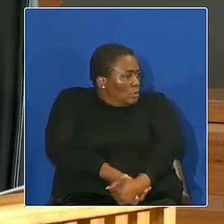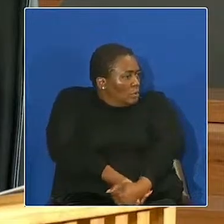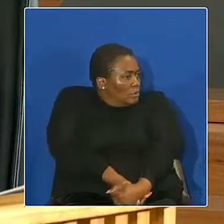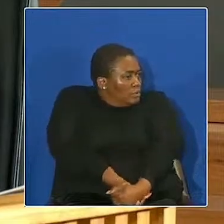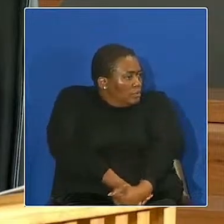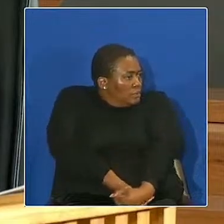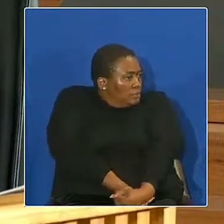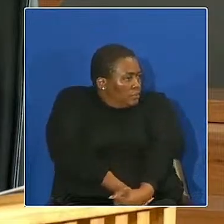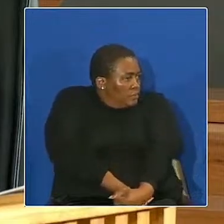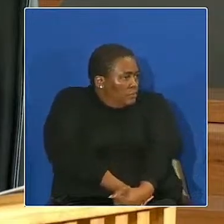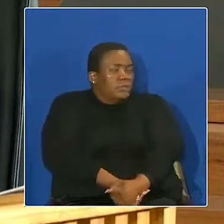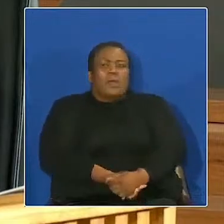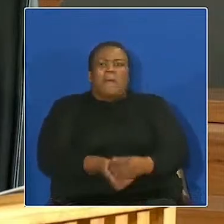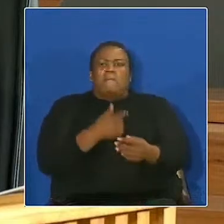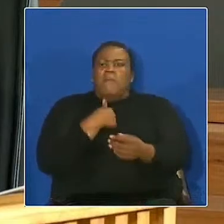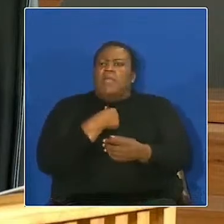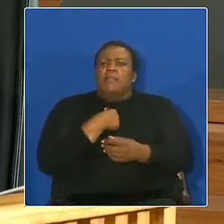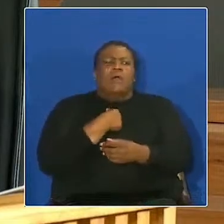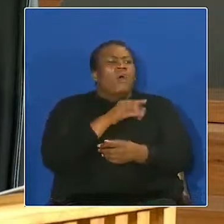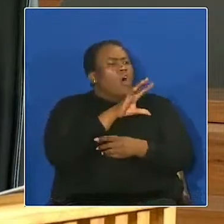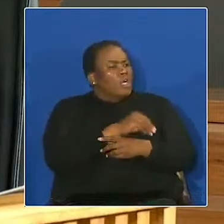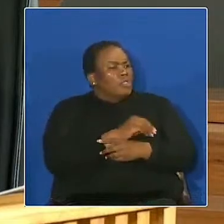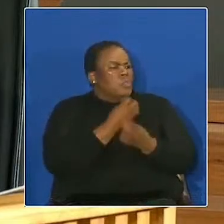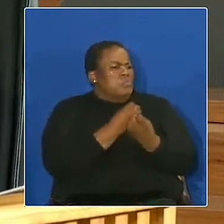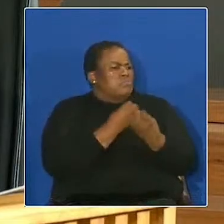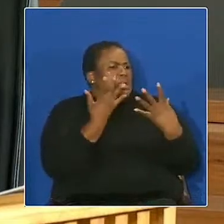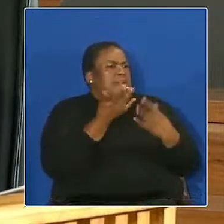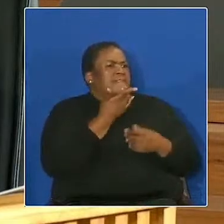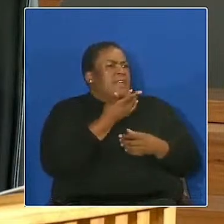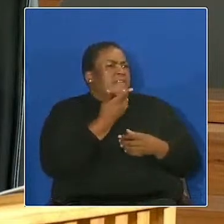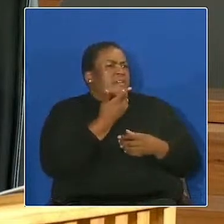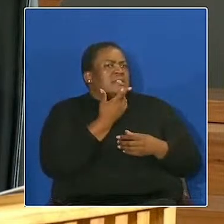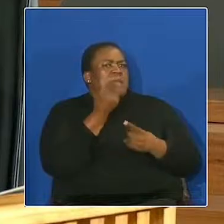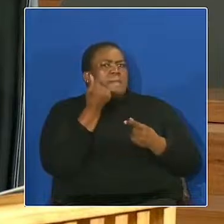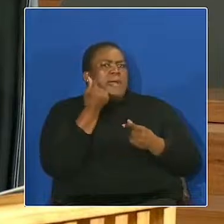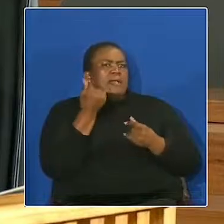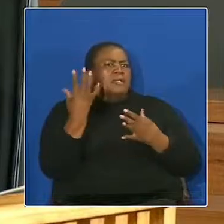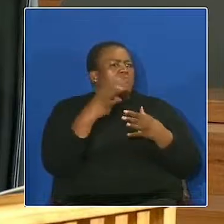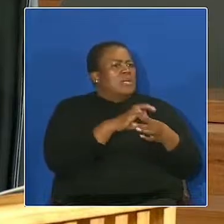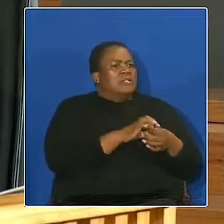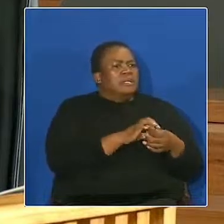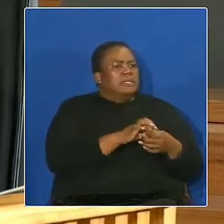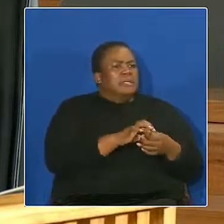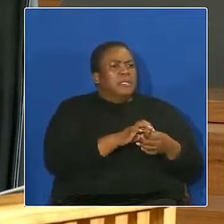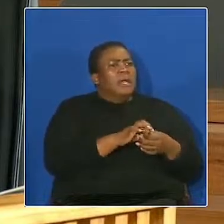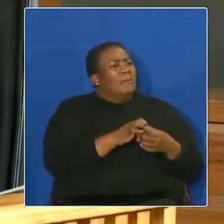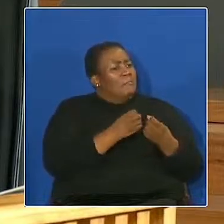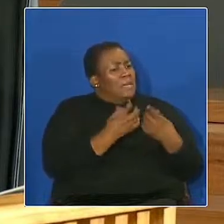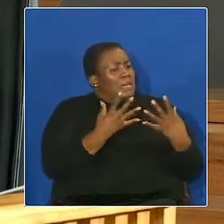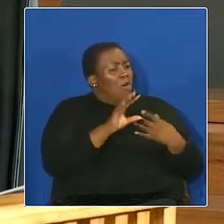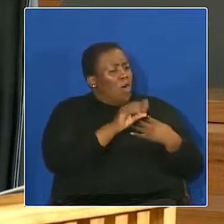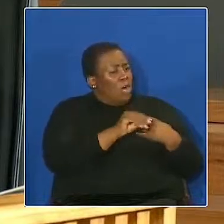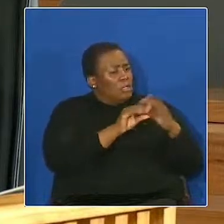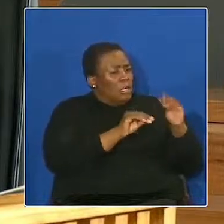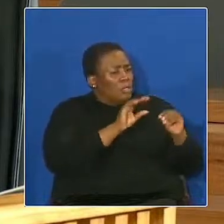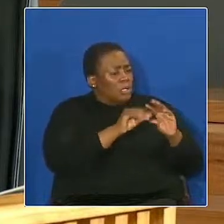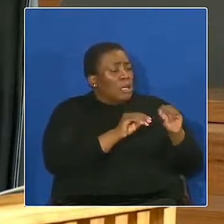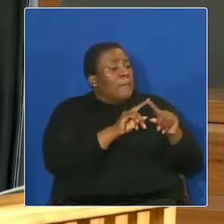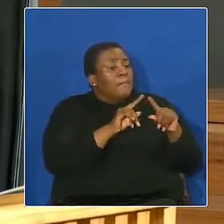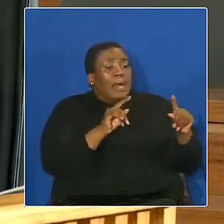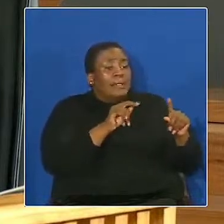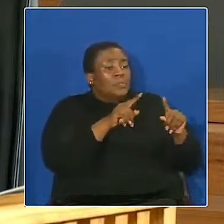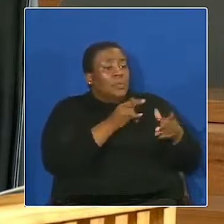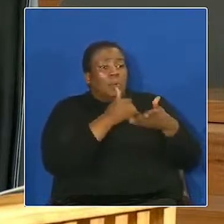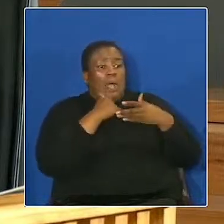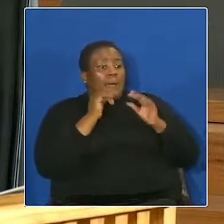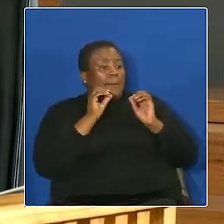I've asked you several favors which are not even money related, but none of them have been attended to. The last one, it's even worse